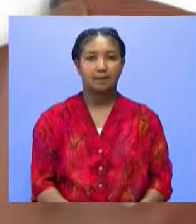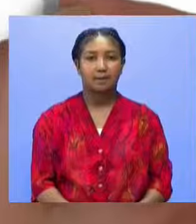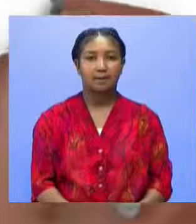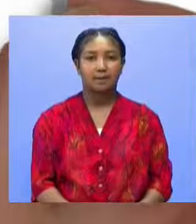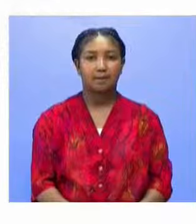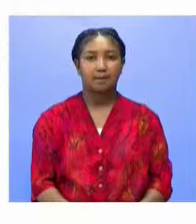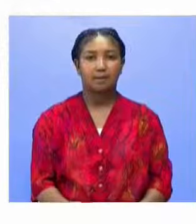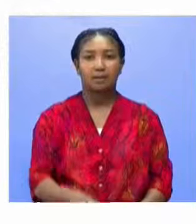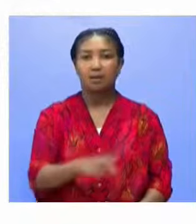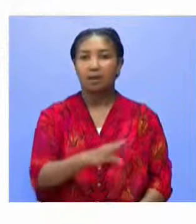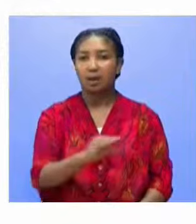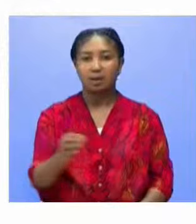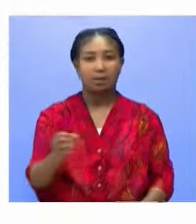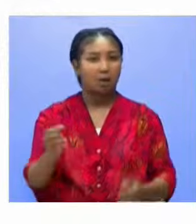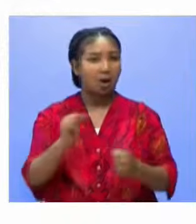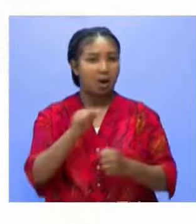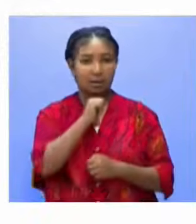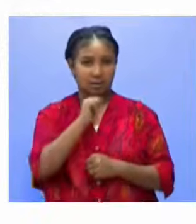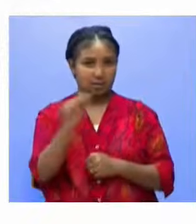and hasn't